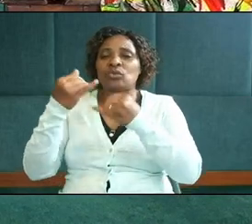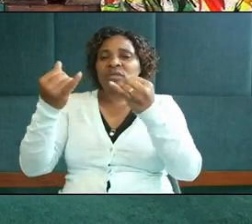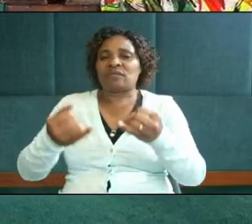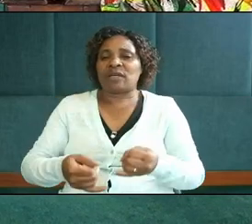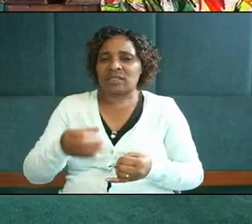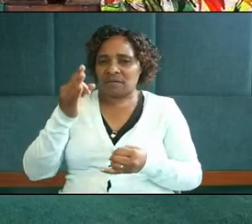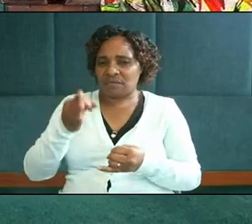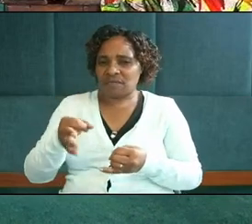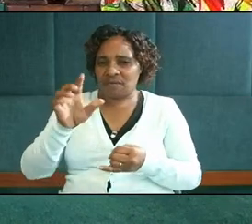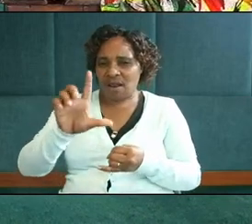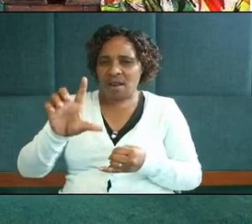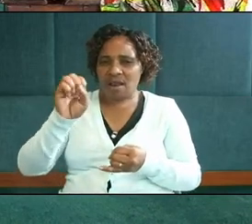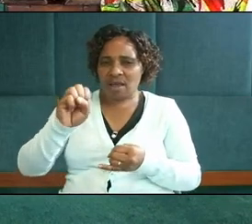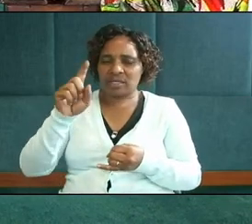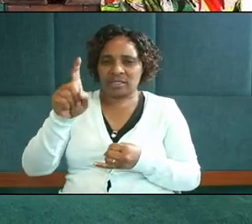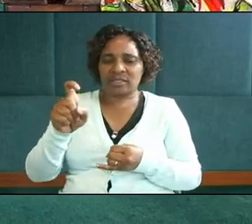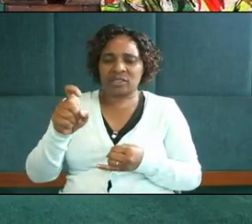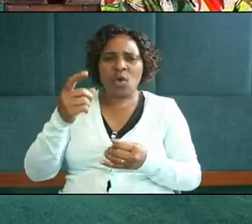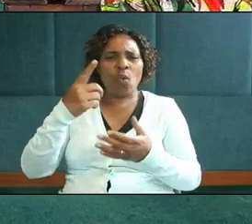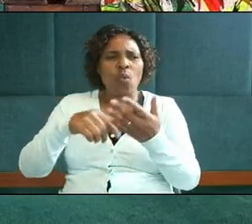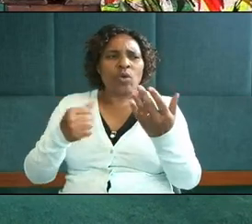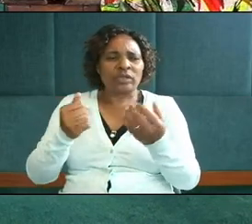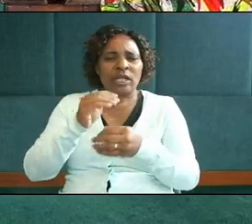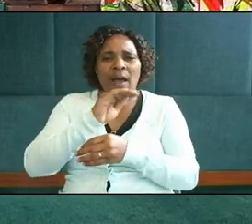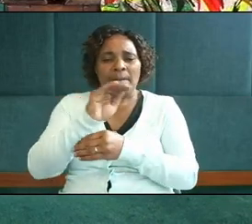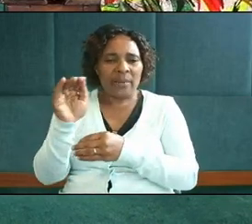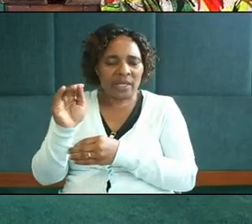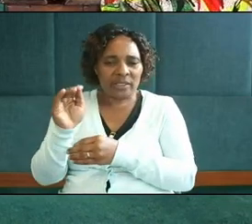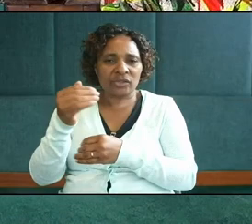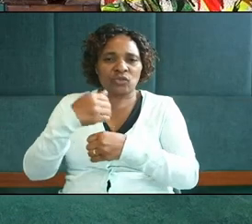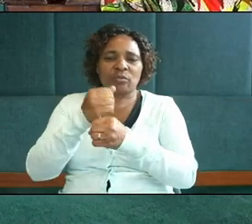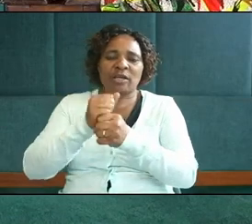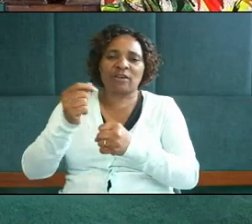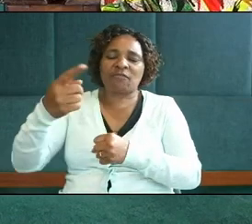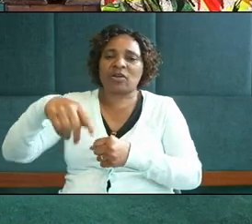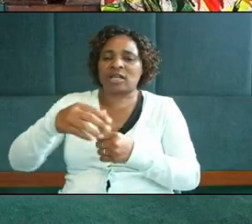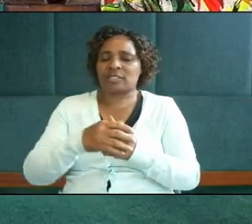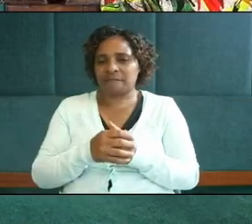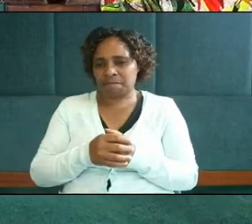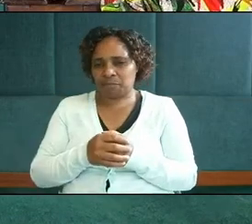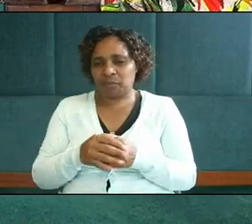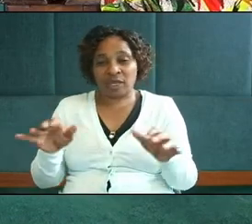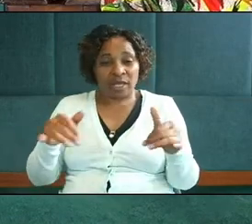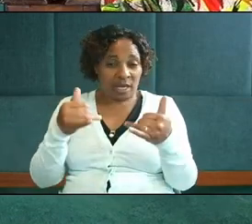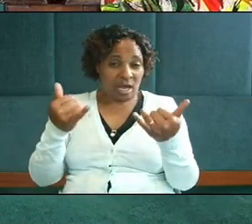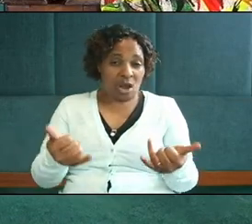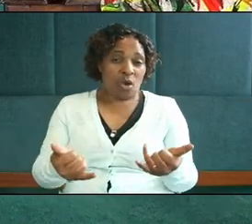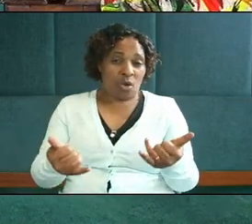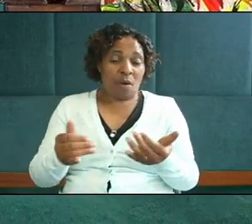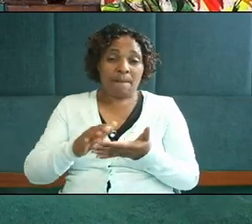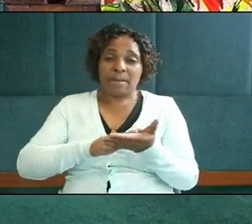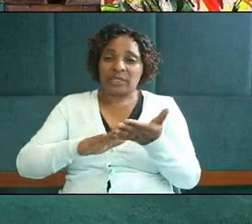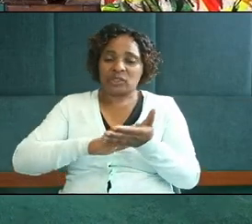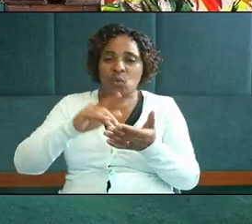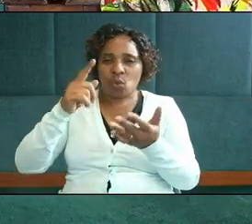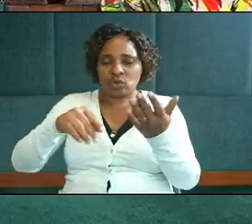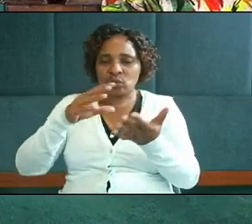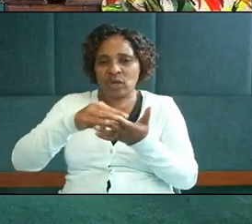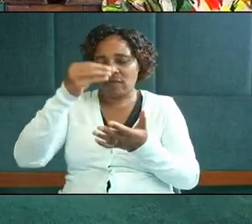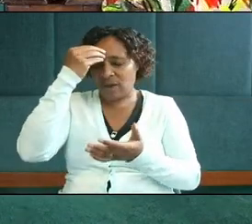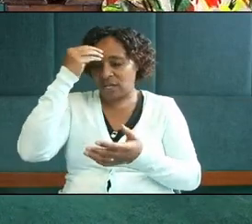Flex, having taken us through the key text, what appeal do you have to make to us? Now, I will really, based on what we've learned today,